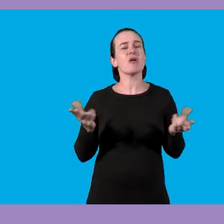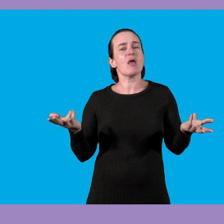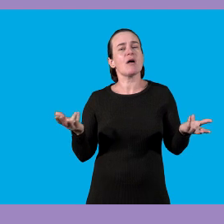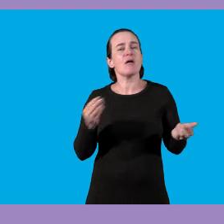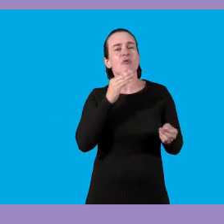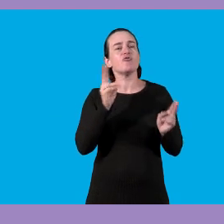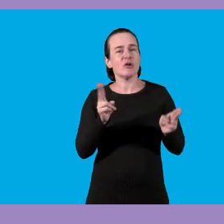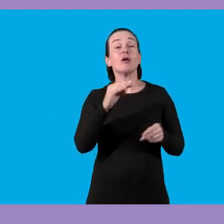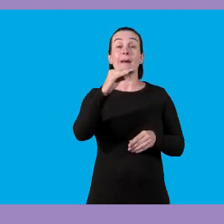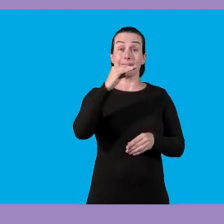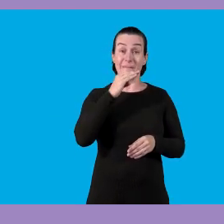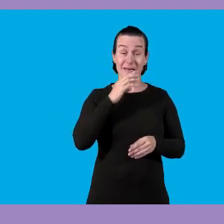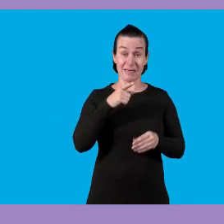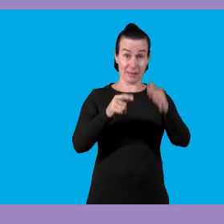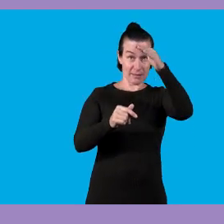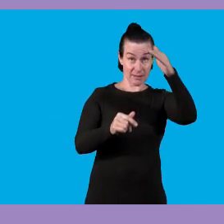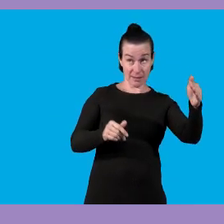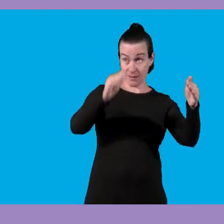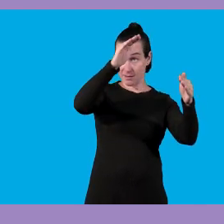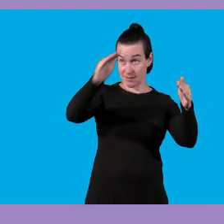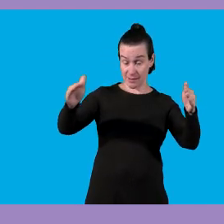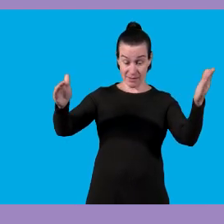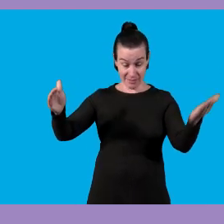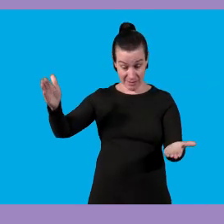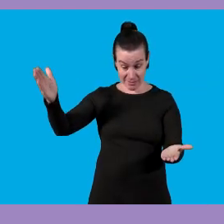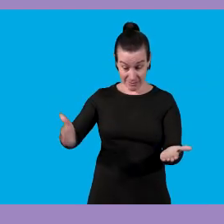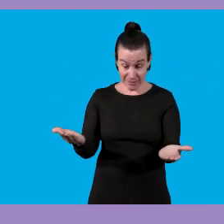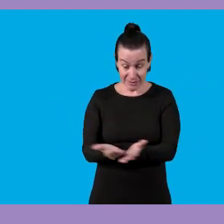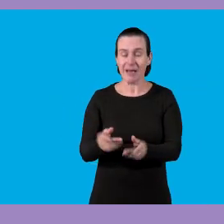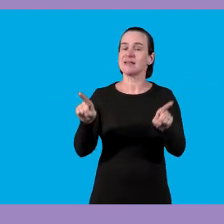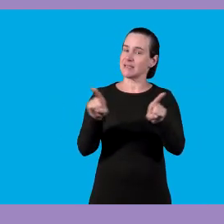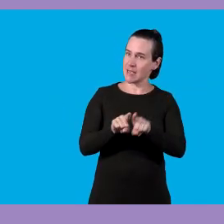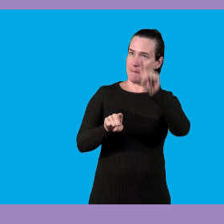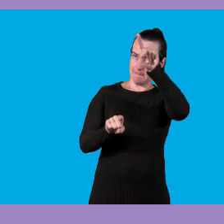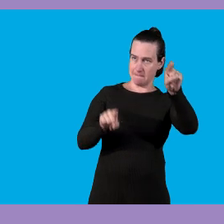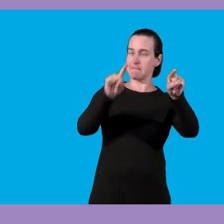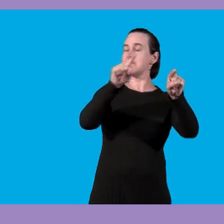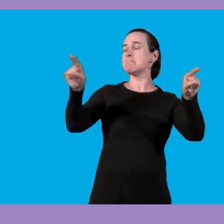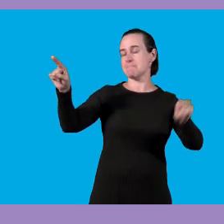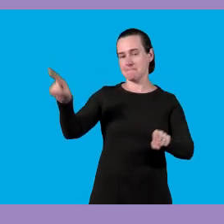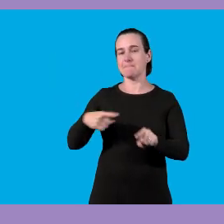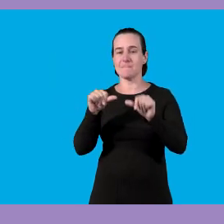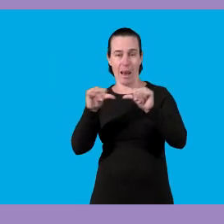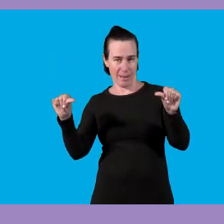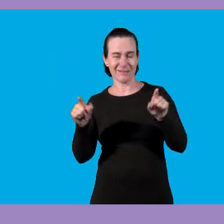means the sides are also equal to X. So it would be, the next one would be